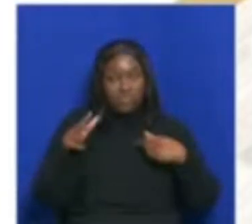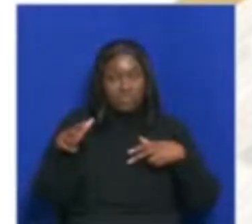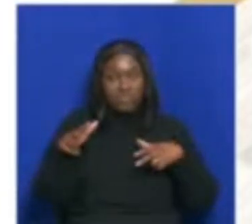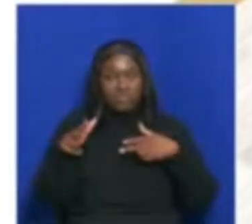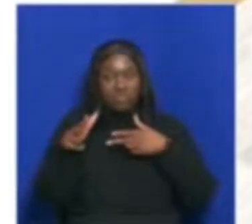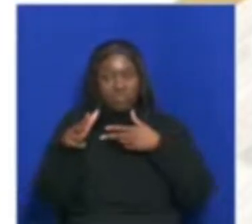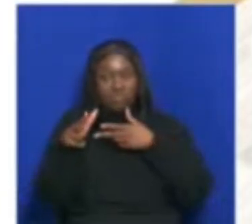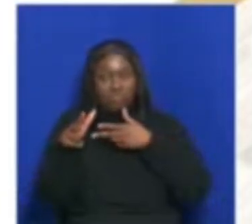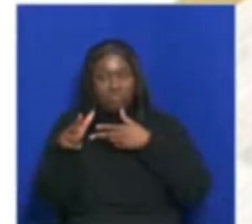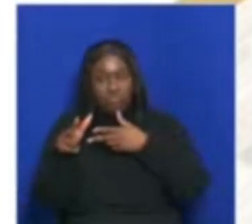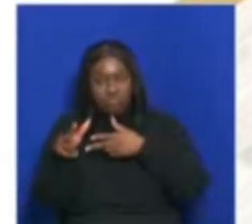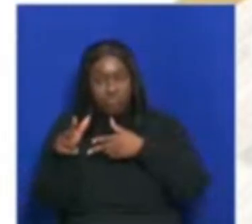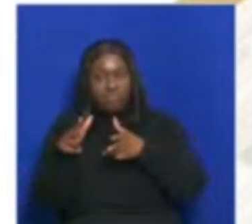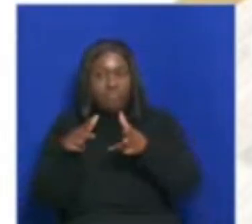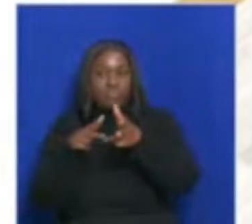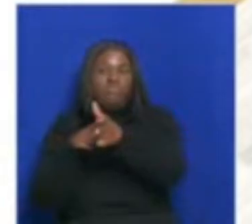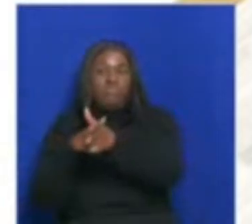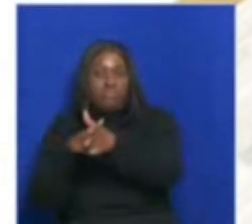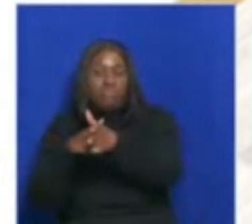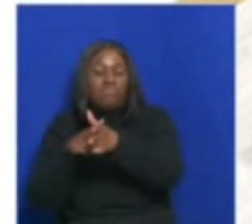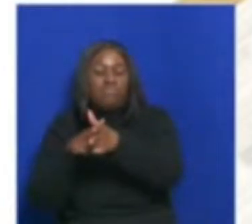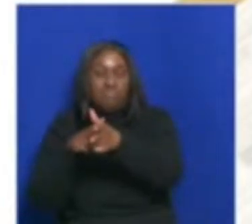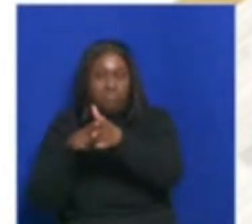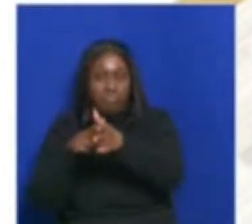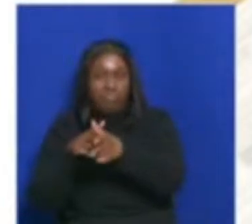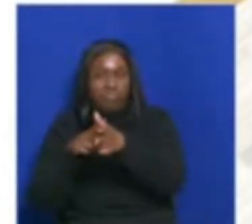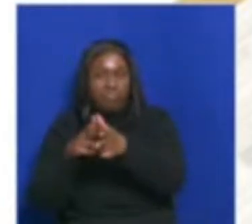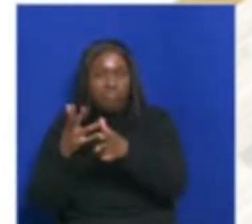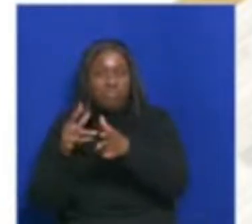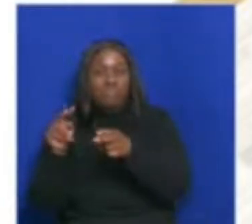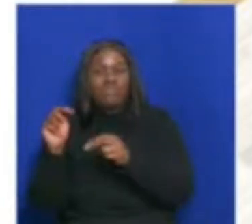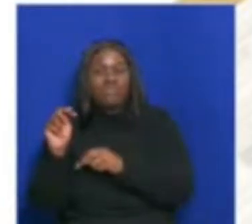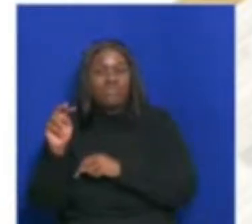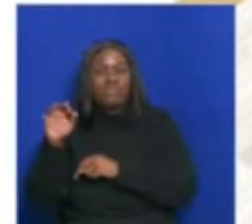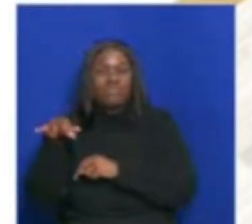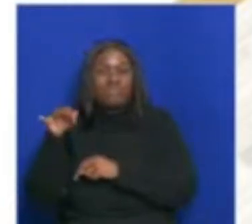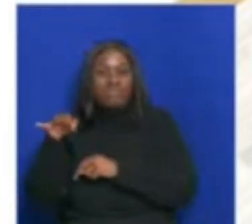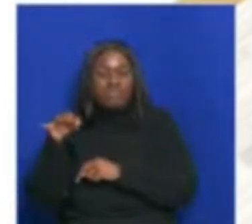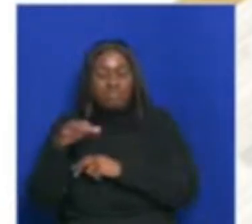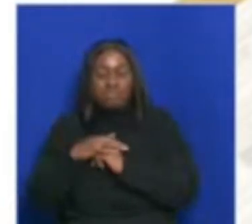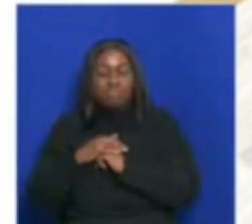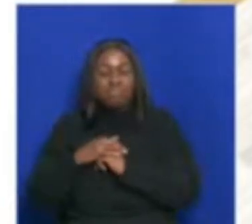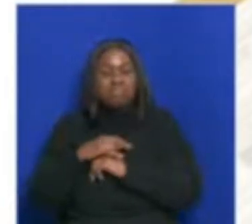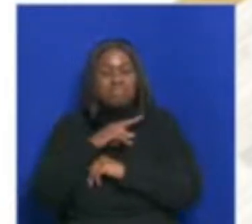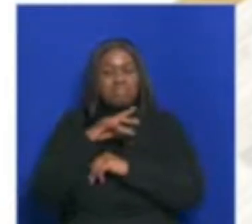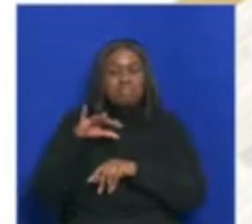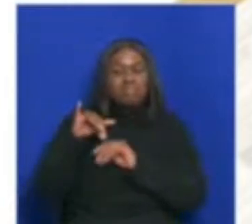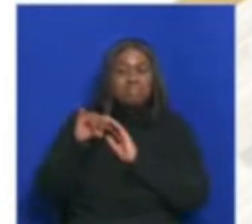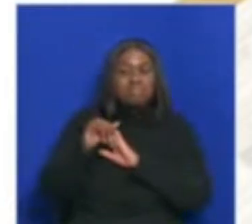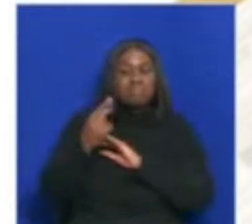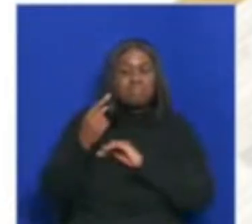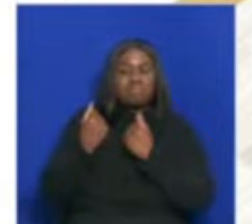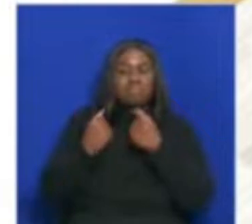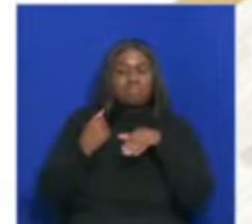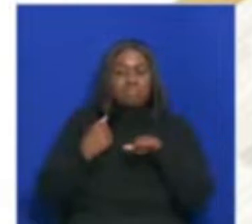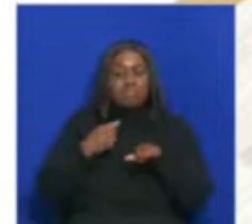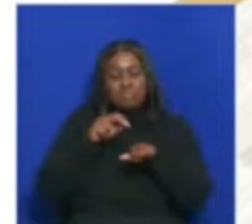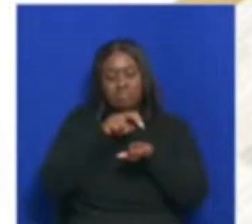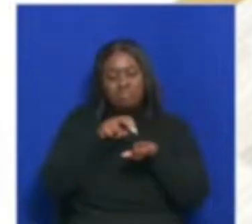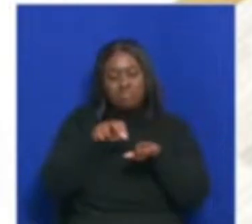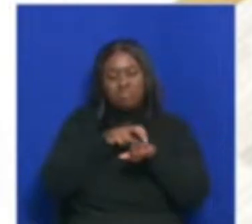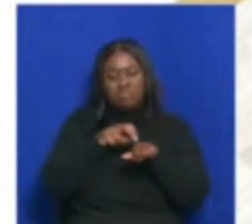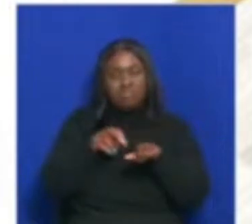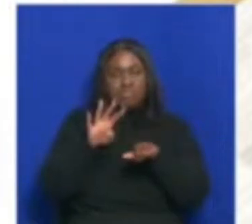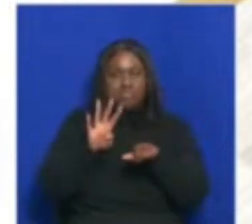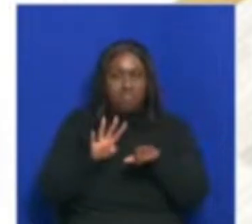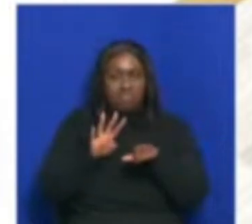M13. Mr. Ngobo noticed that one vehicle had 4 occupants who were wearing balaclavas.